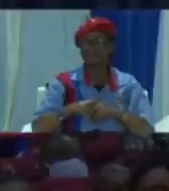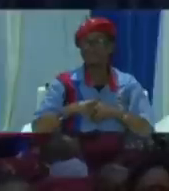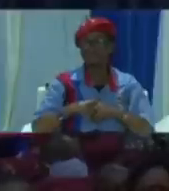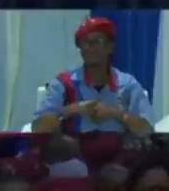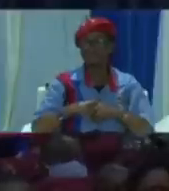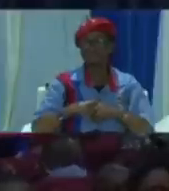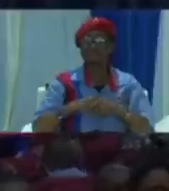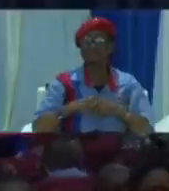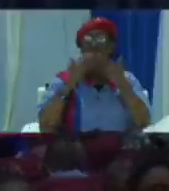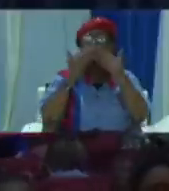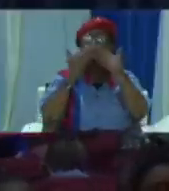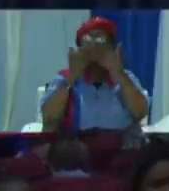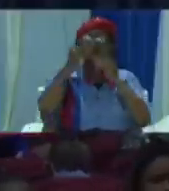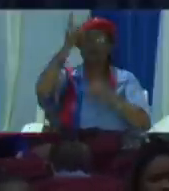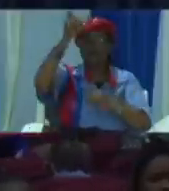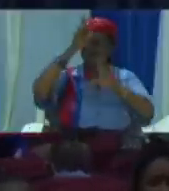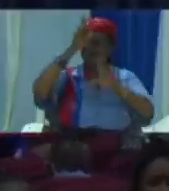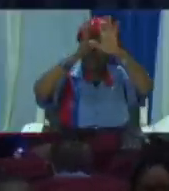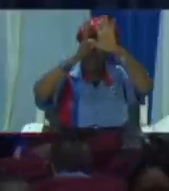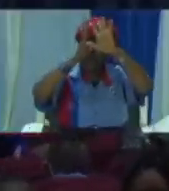Thank you, daddy. E se daddy.